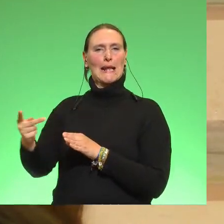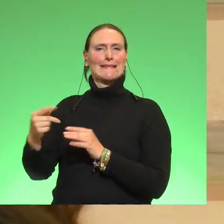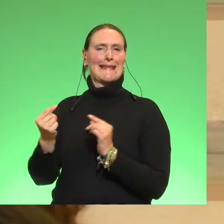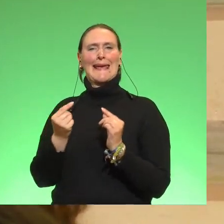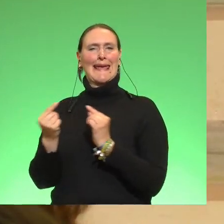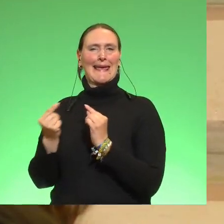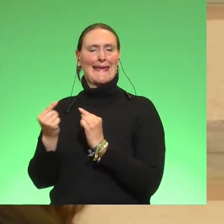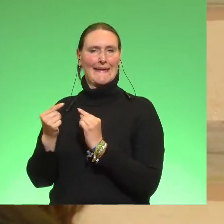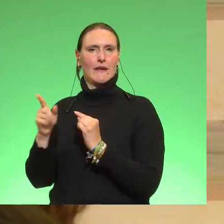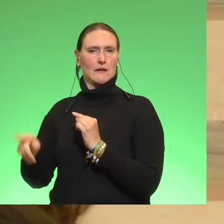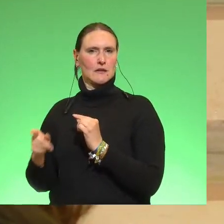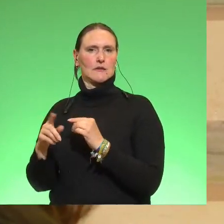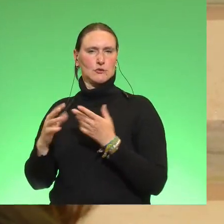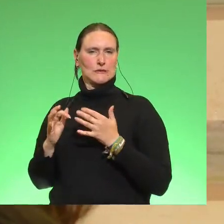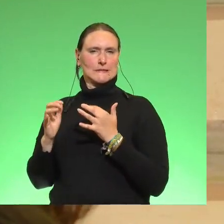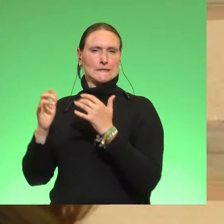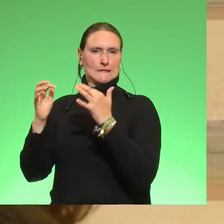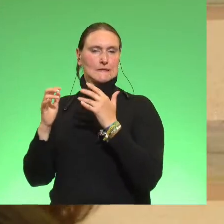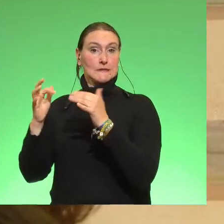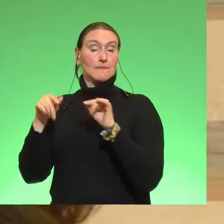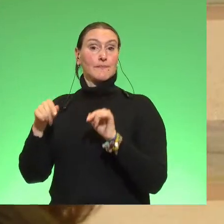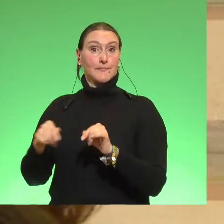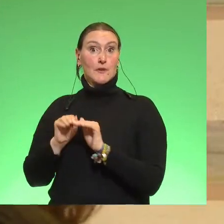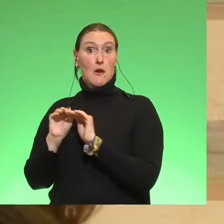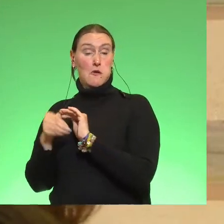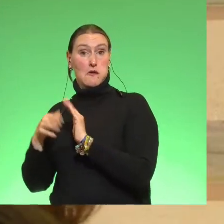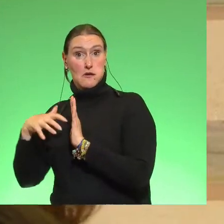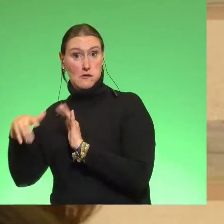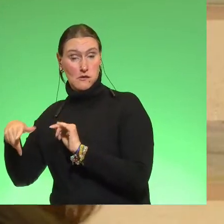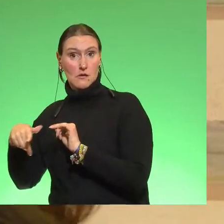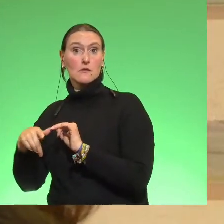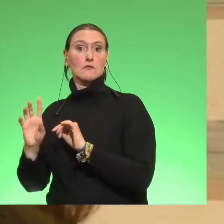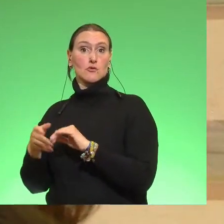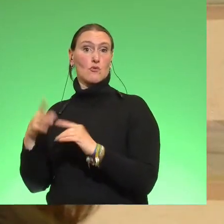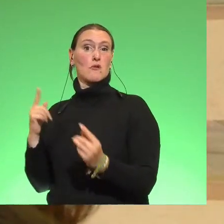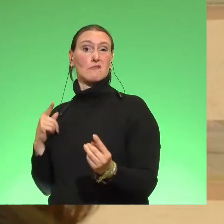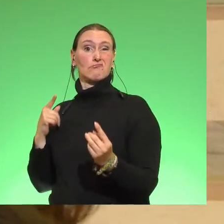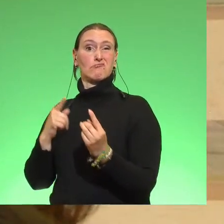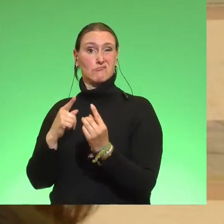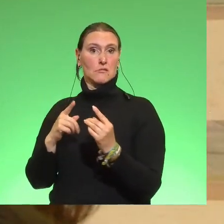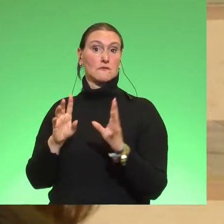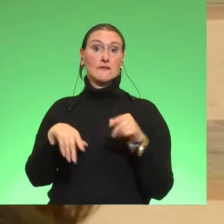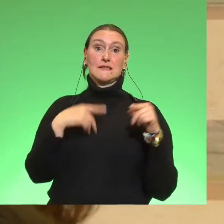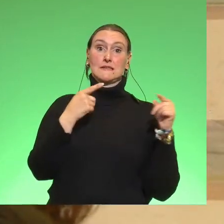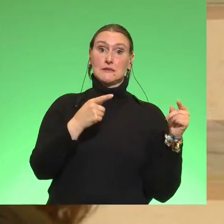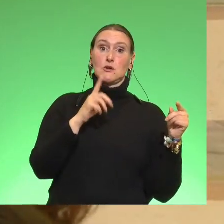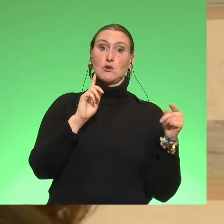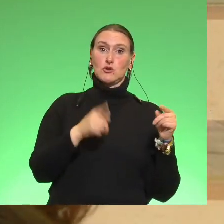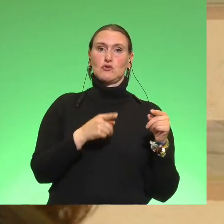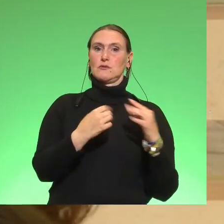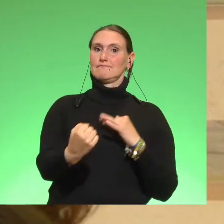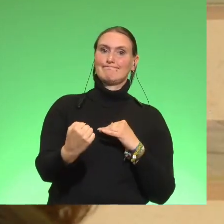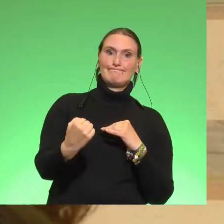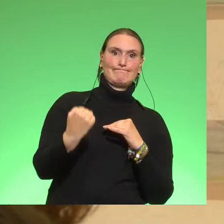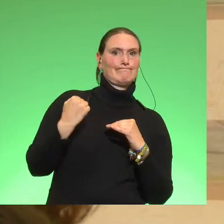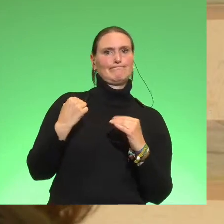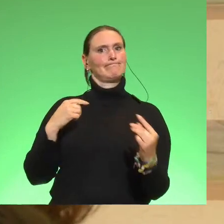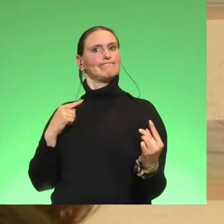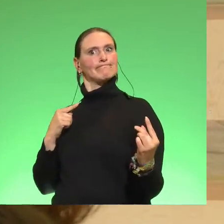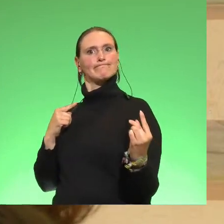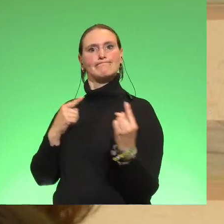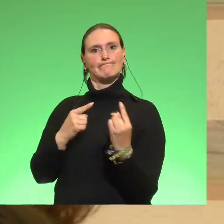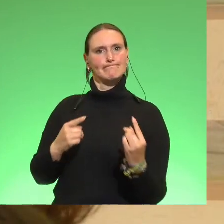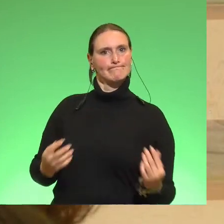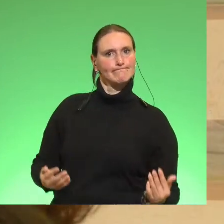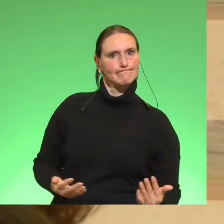the first time in memory, the hidden transcript is spoken directly and publicly in the teeth of power." And I guess that is